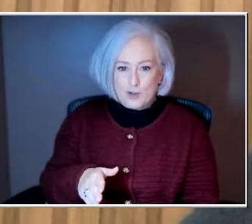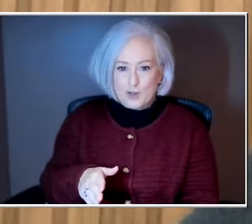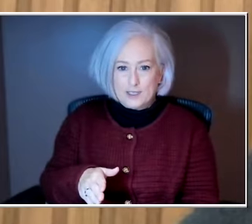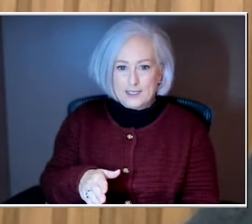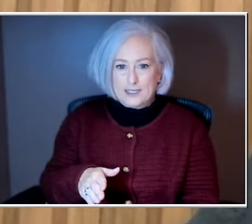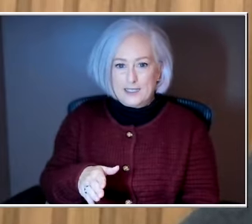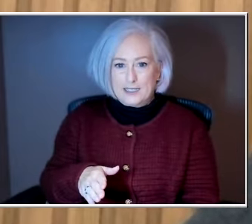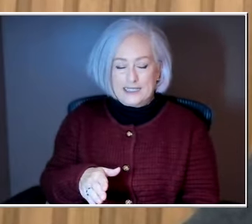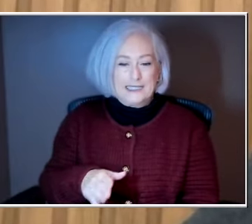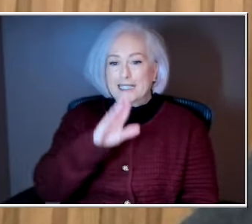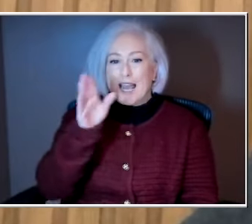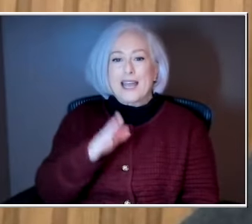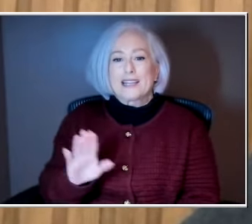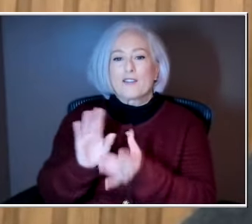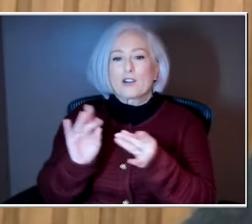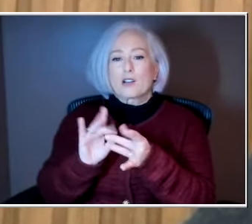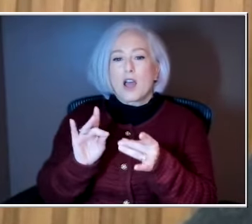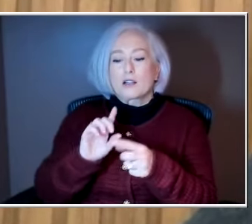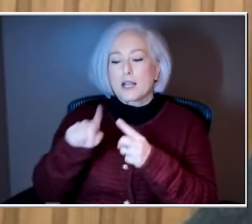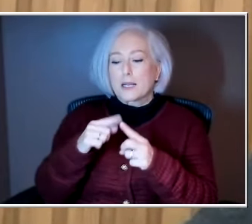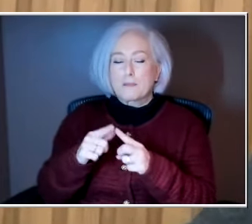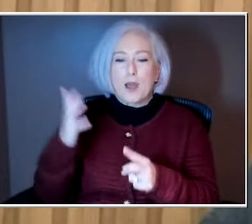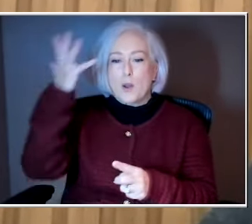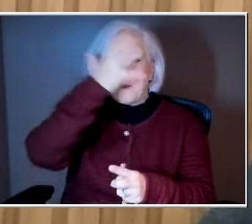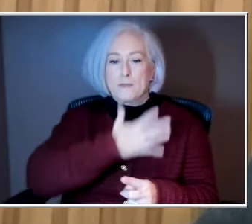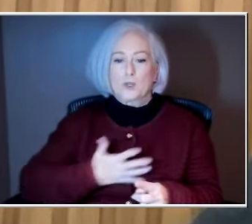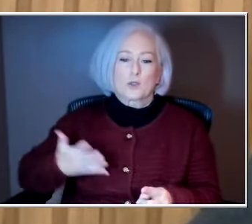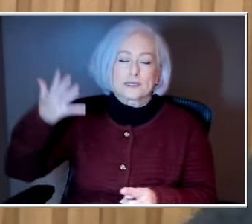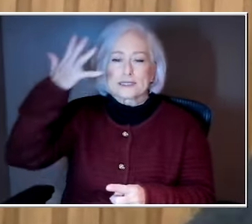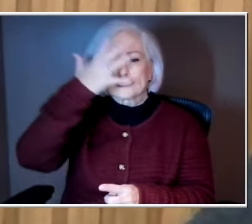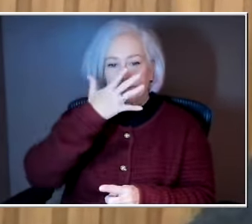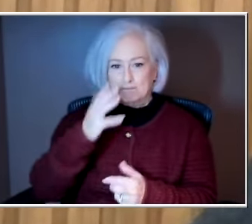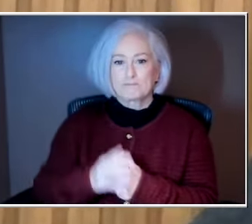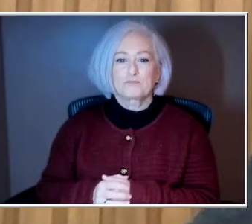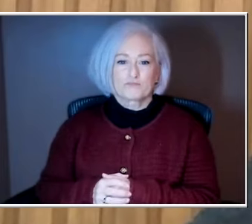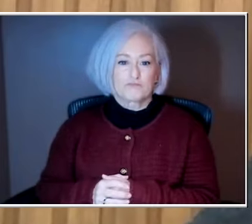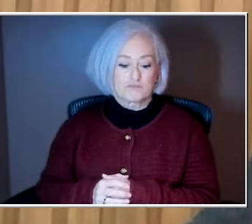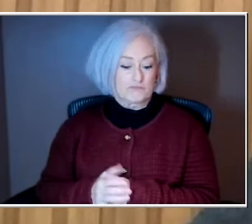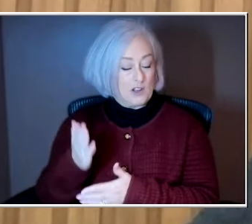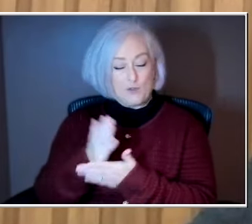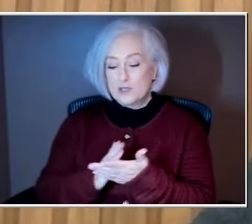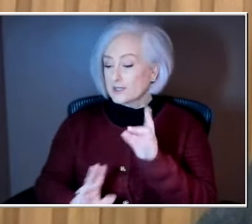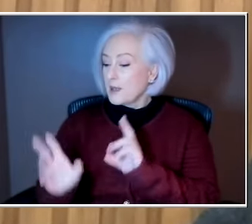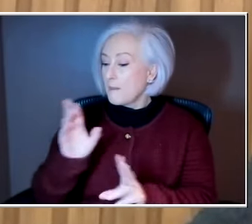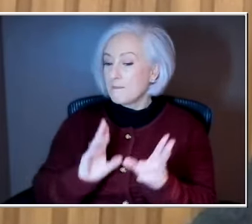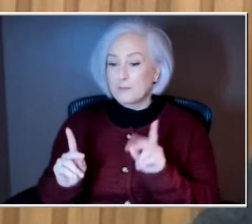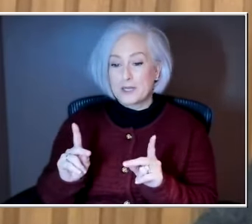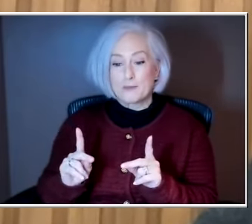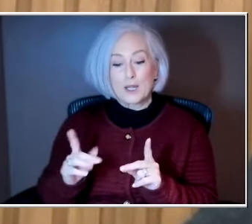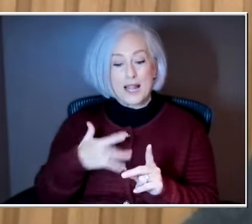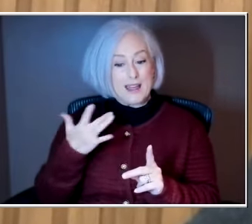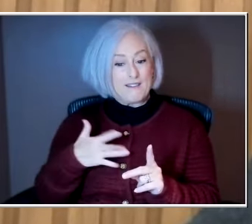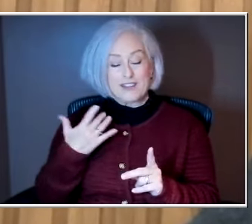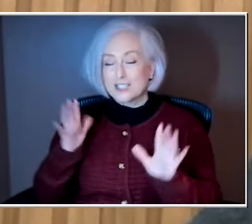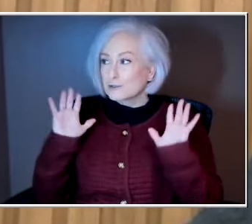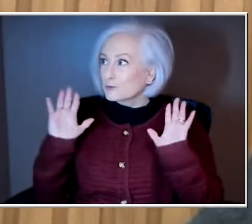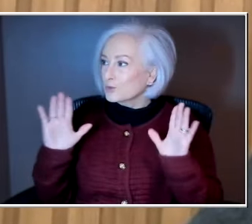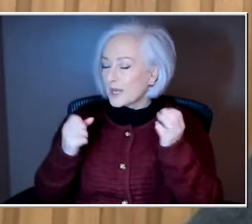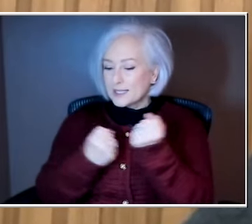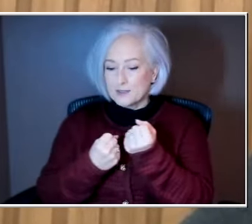even make comments about anyone's physical appearance, knowing that for some people that can feel really great and supportive. And for others, even that